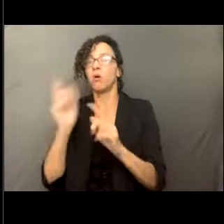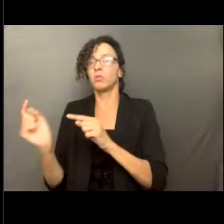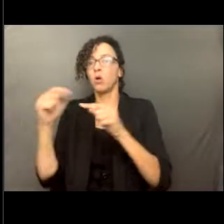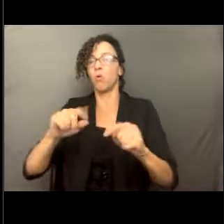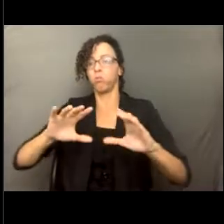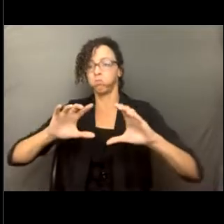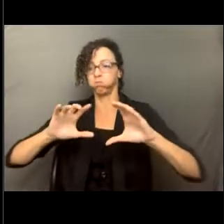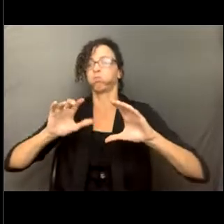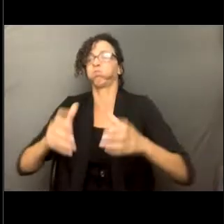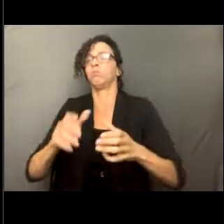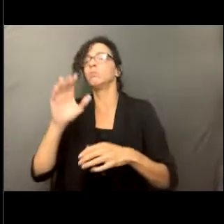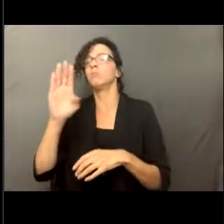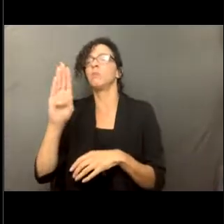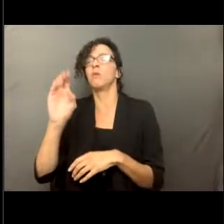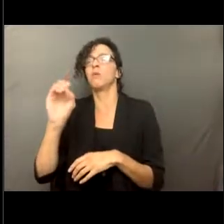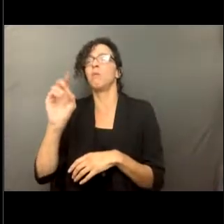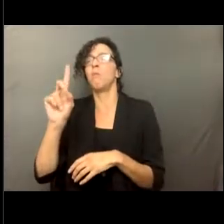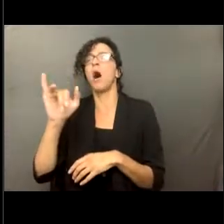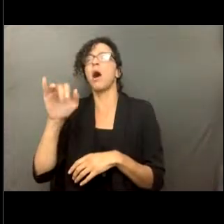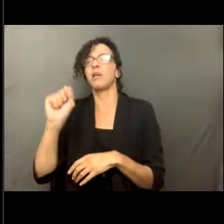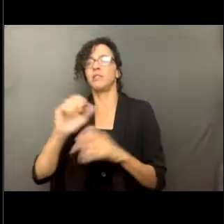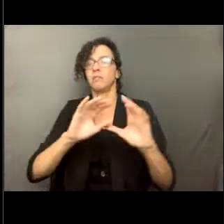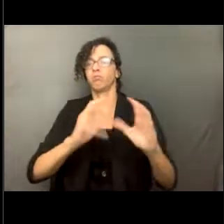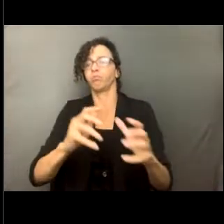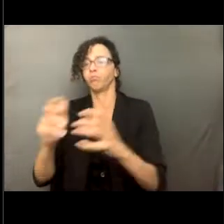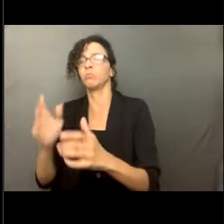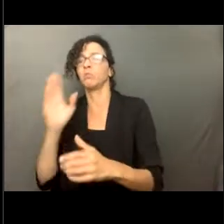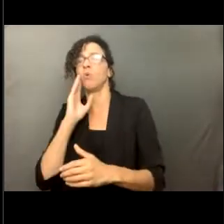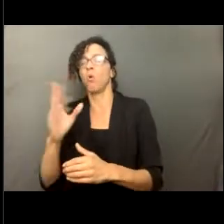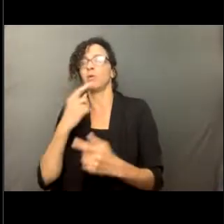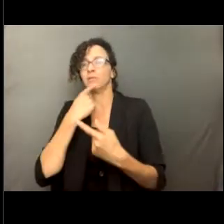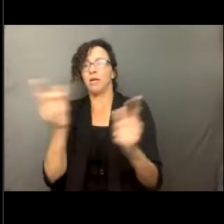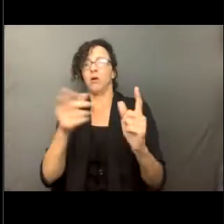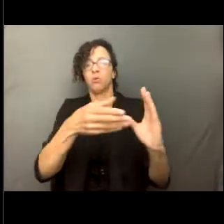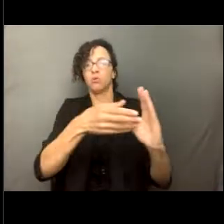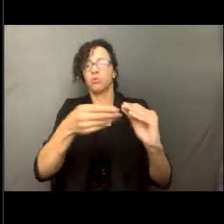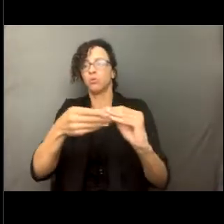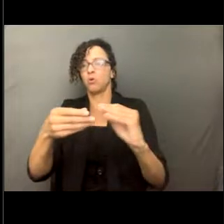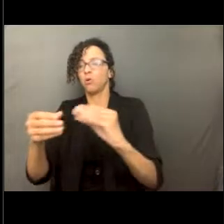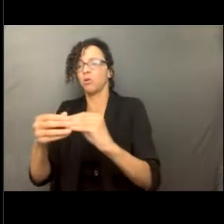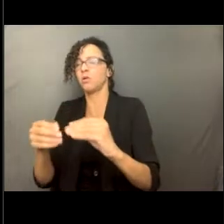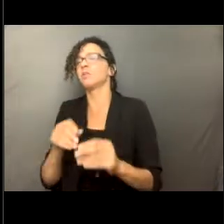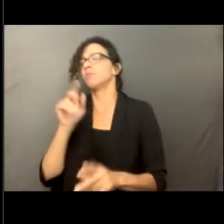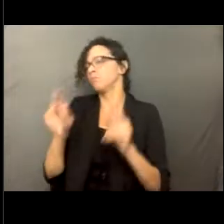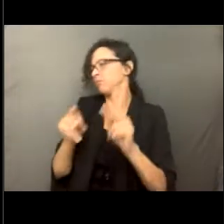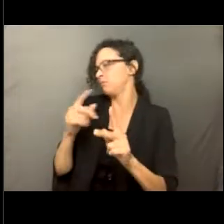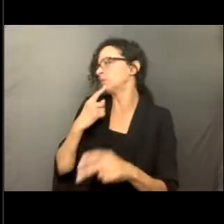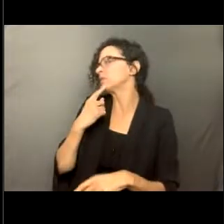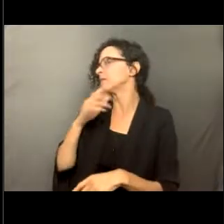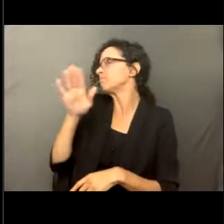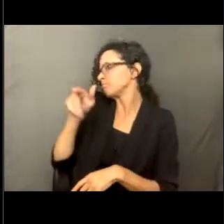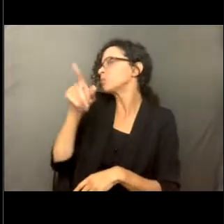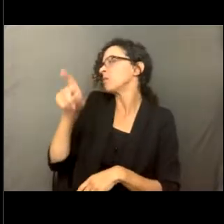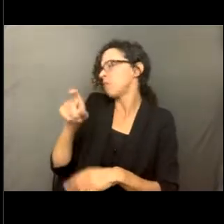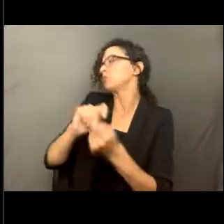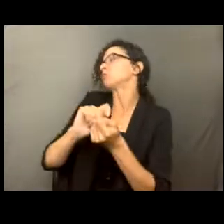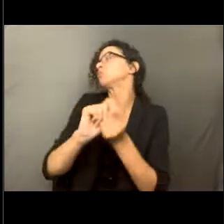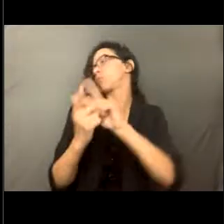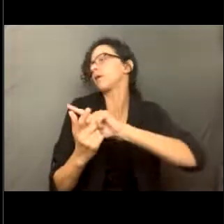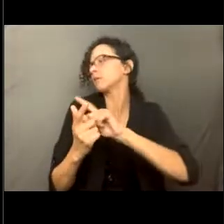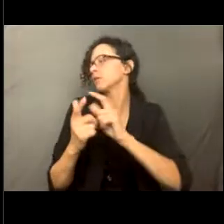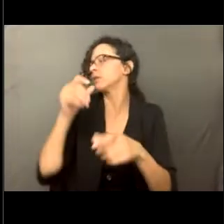their stories and be told that they need to translate it into numbers, into quantitative data. And so I just want to